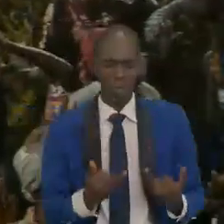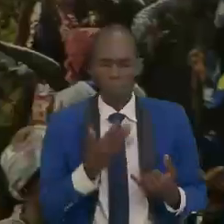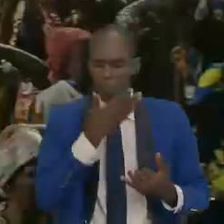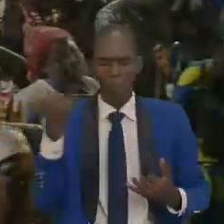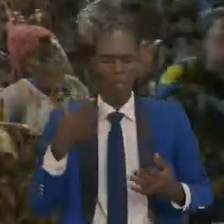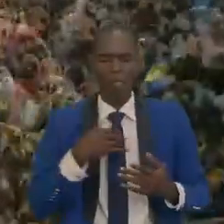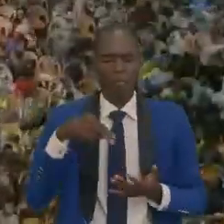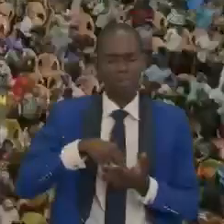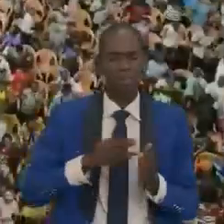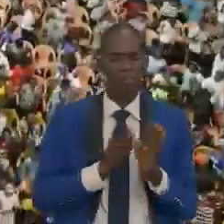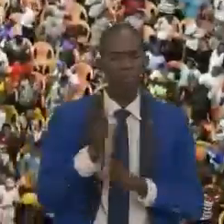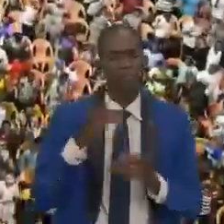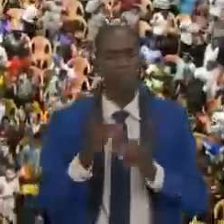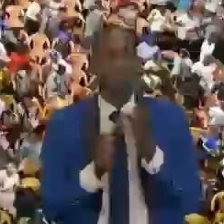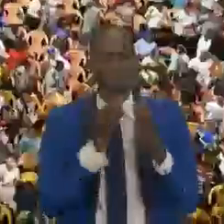Jesus' name.